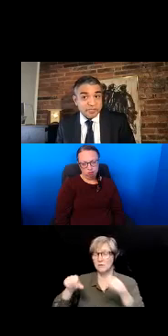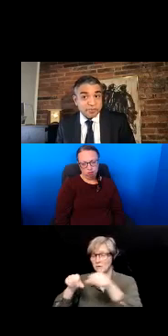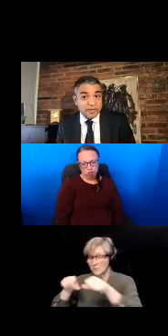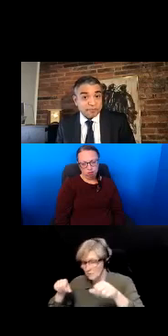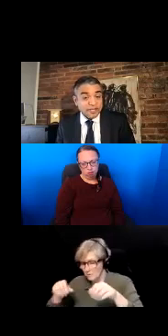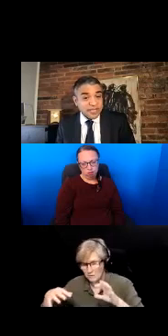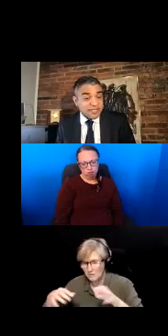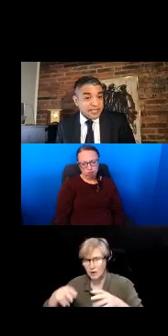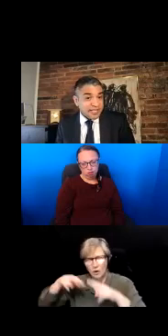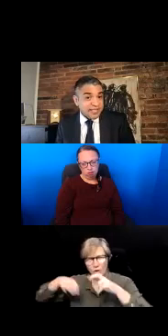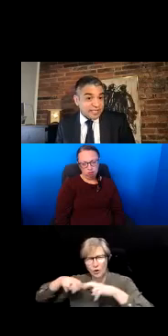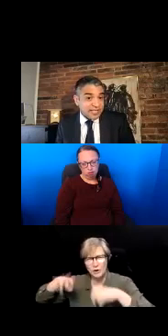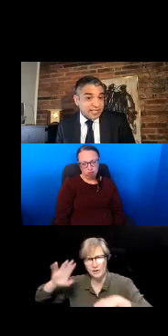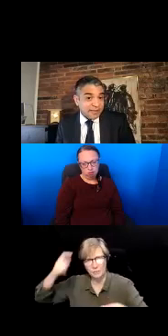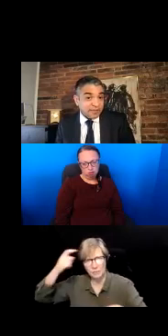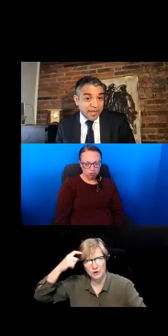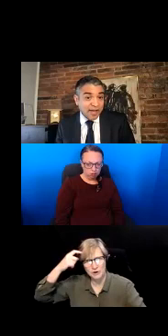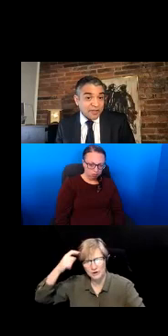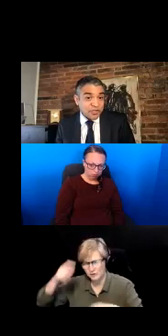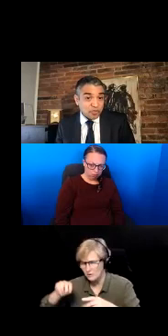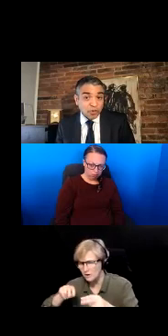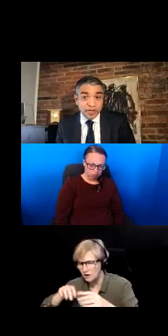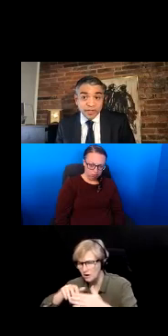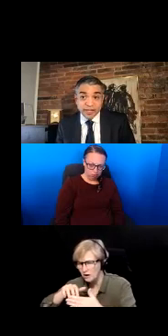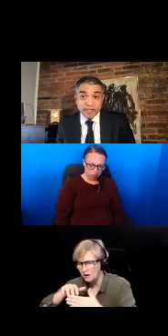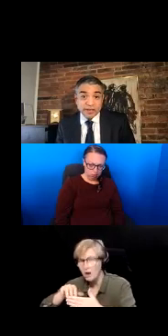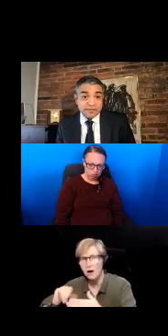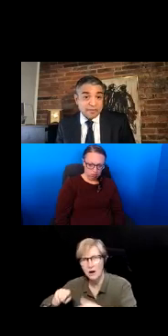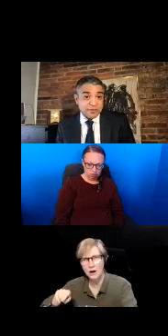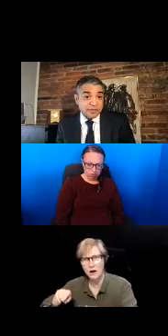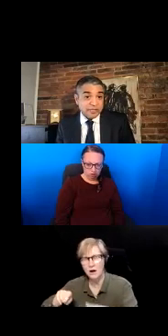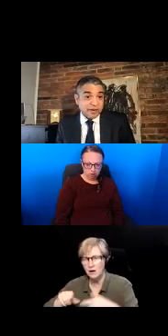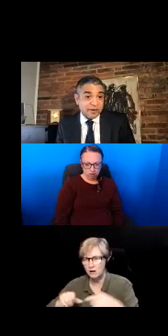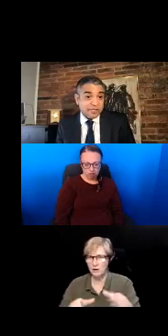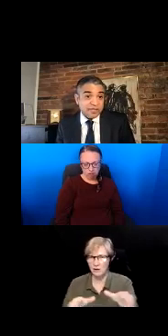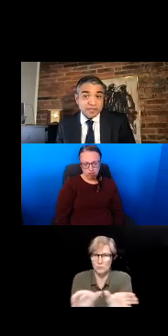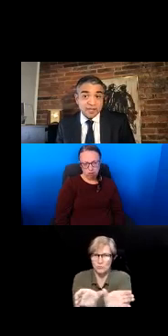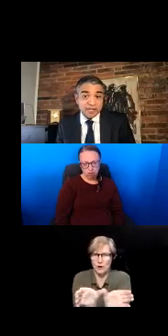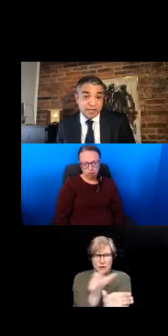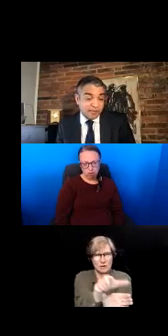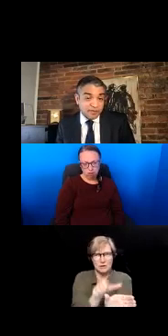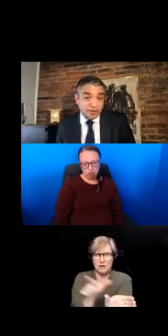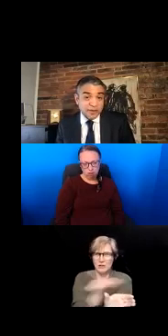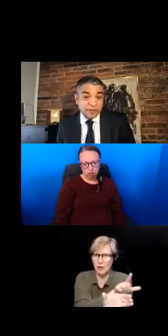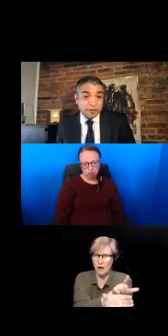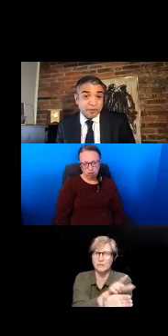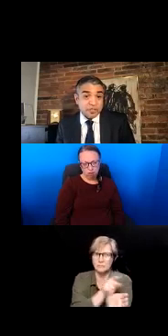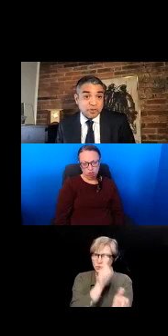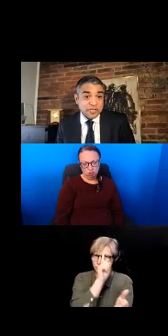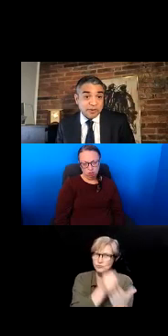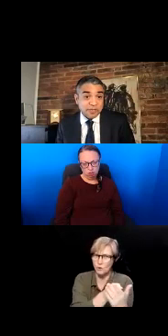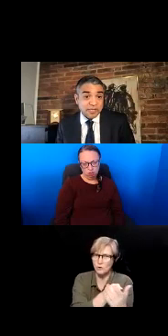this child's brain, he did indeed have a stroke in the left hemisphere, in areas of the left hemisphere that one